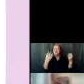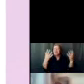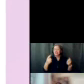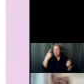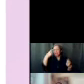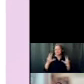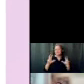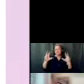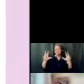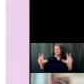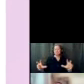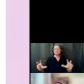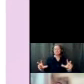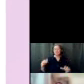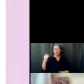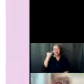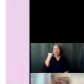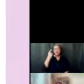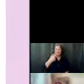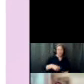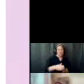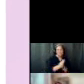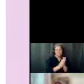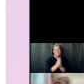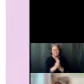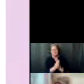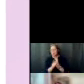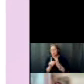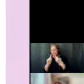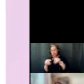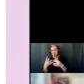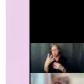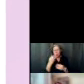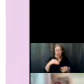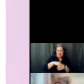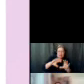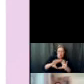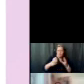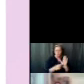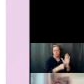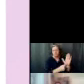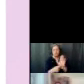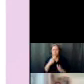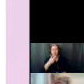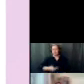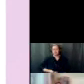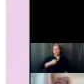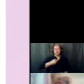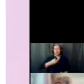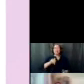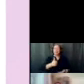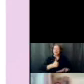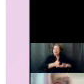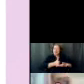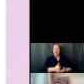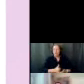so, getting out in the world and showing everyone what we're all about is part of shifting this